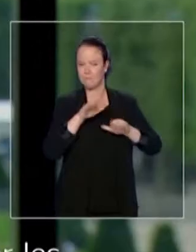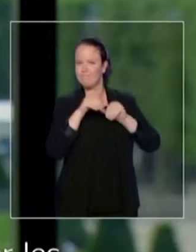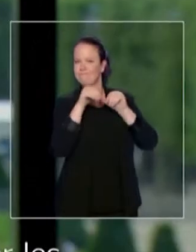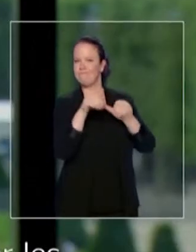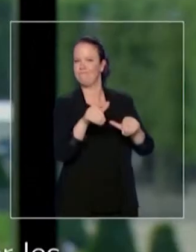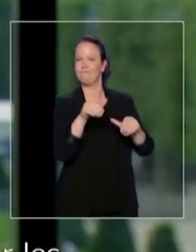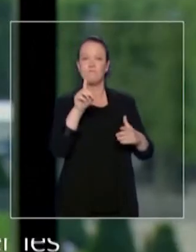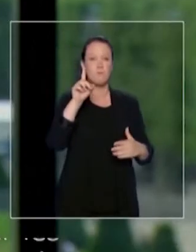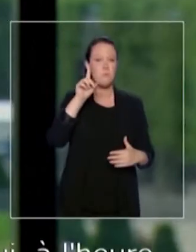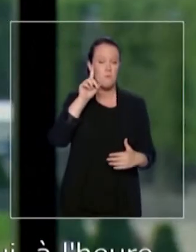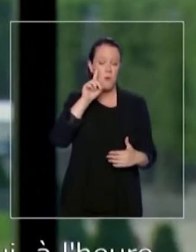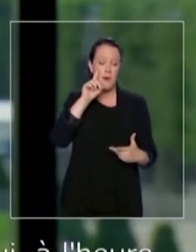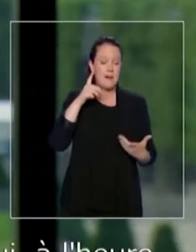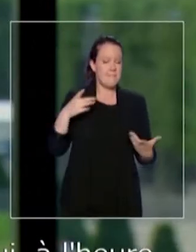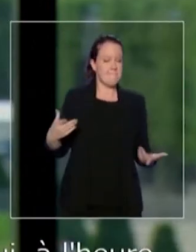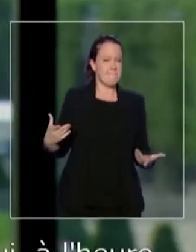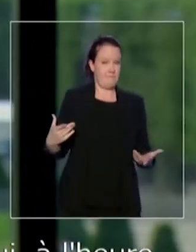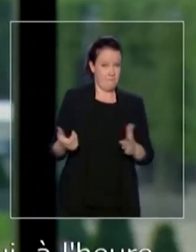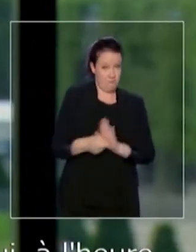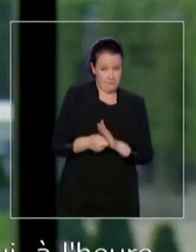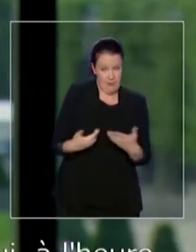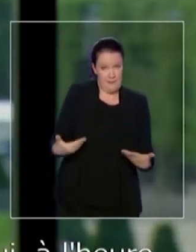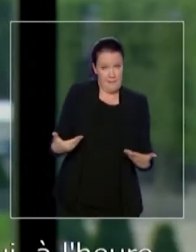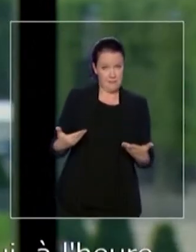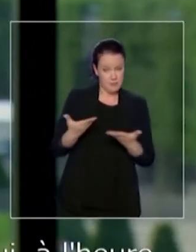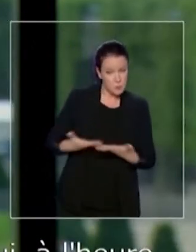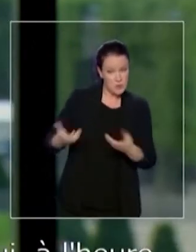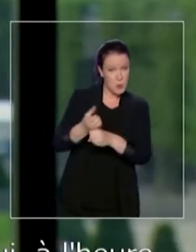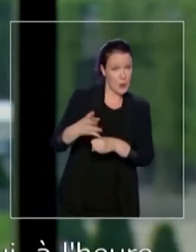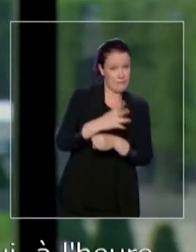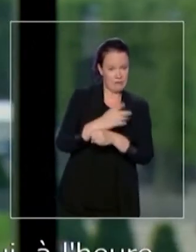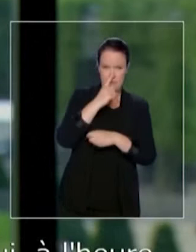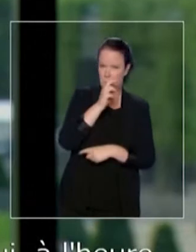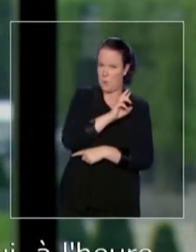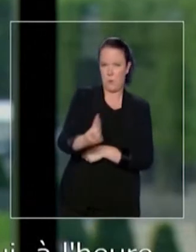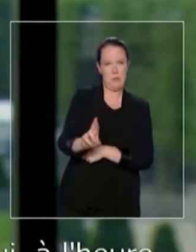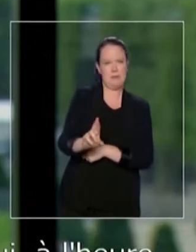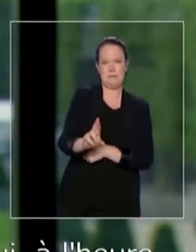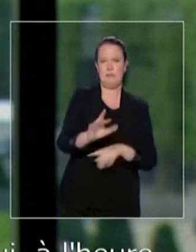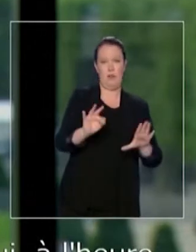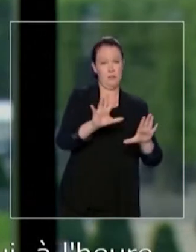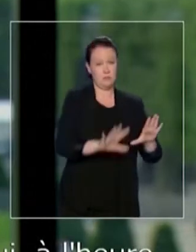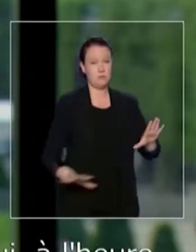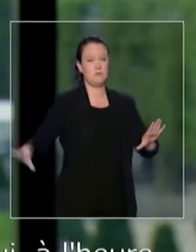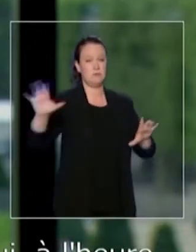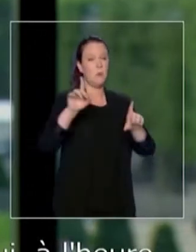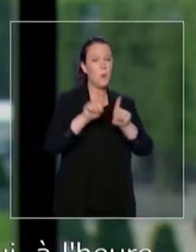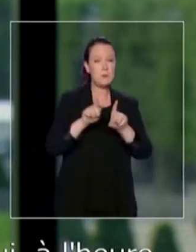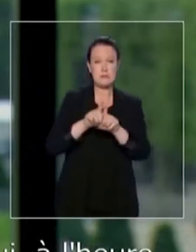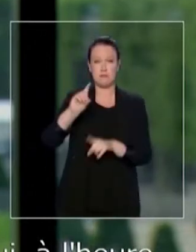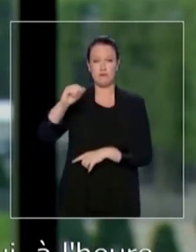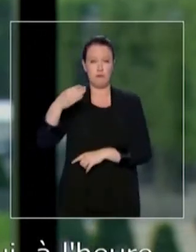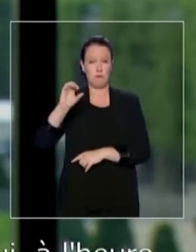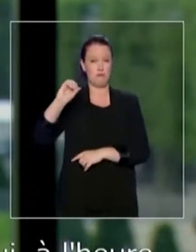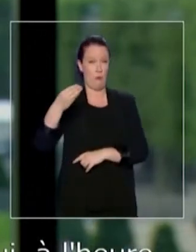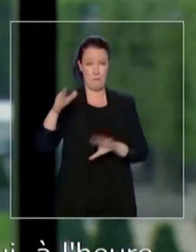for people working in retirement homes. Macron said that a health pass required to attend large-scale events or to go clubbing will be